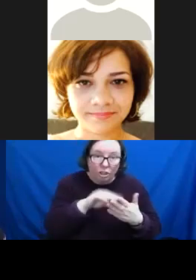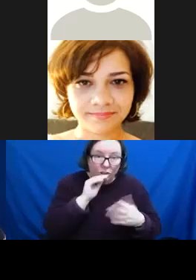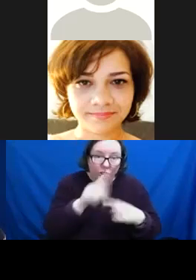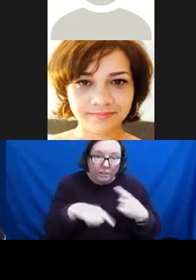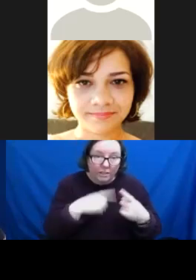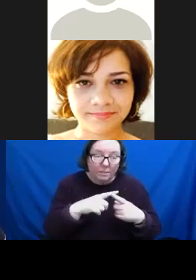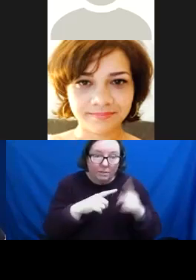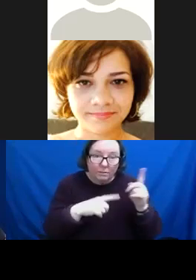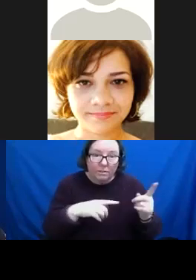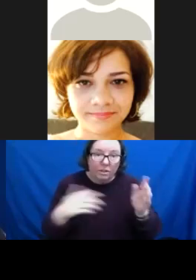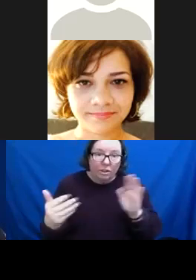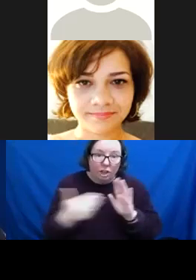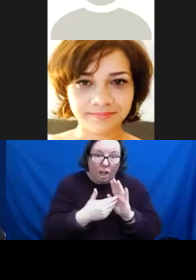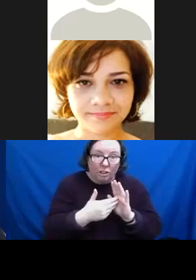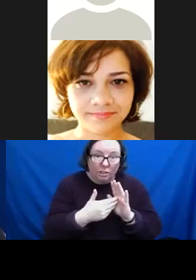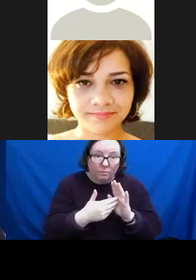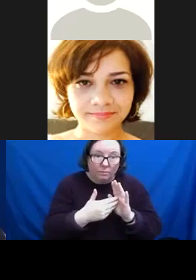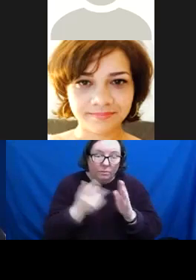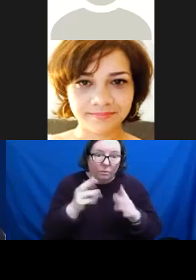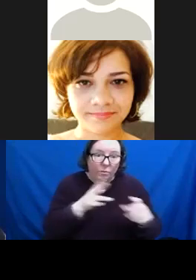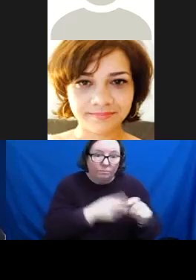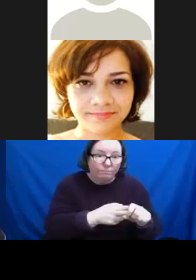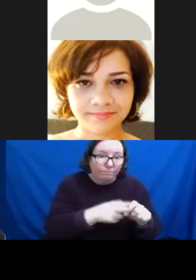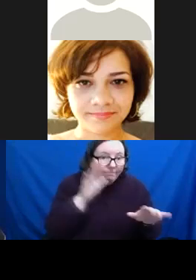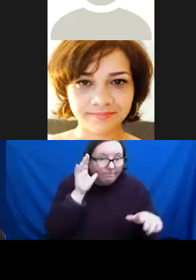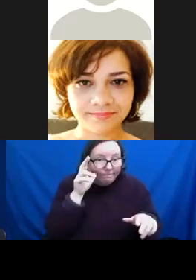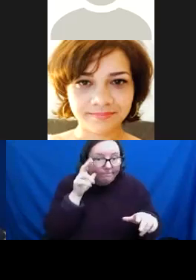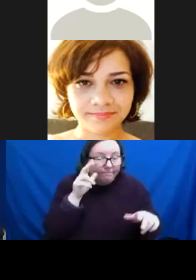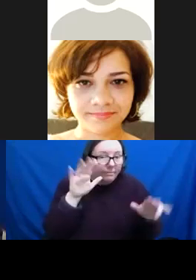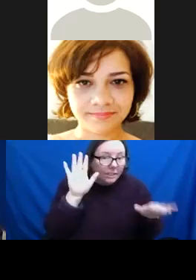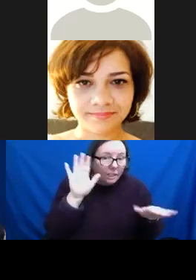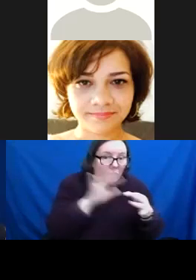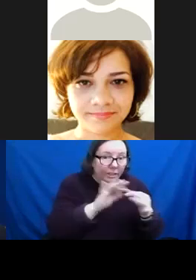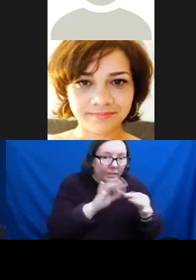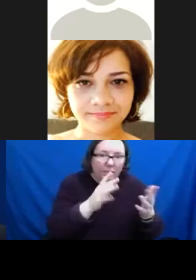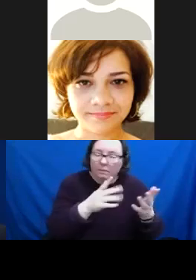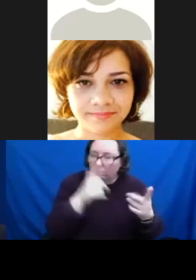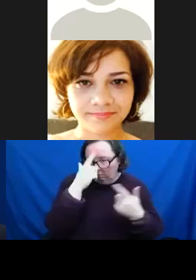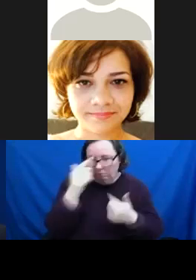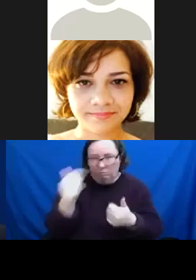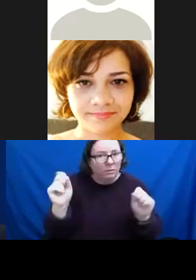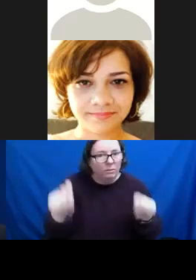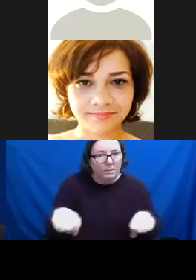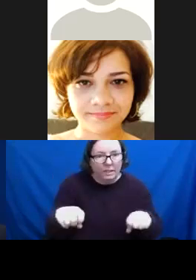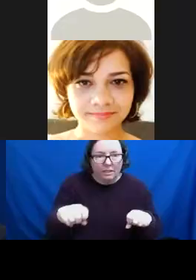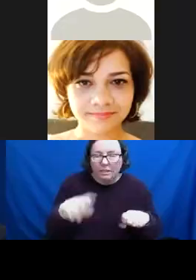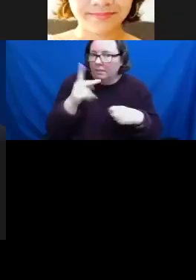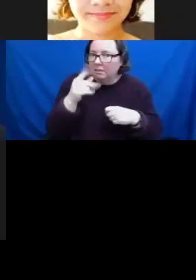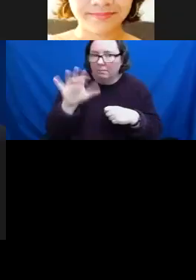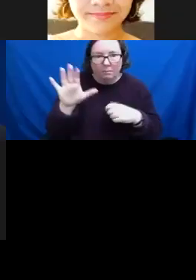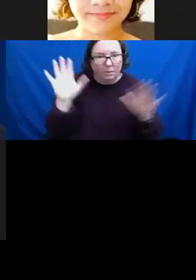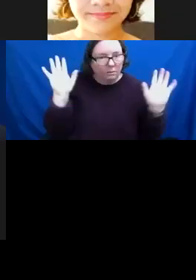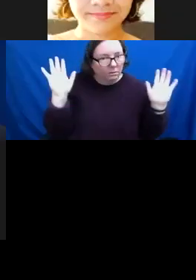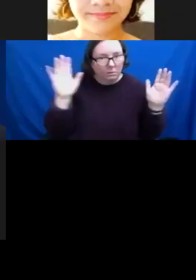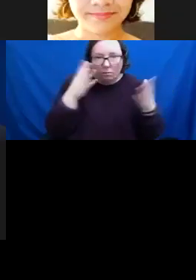about the lawsuit or even sitting in on some of the hearings, you can do that. It's public. Visit